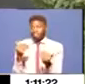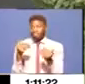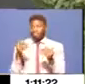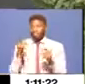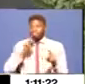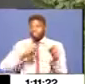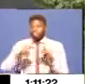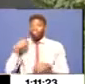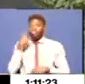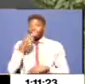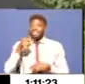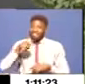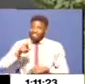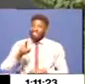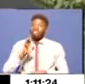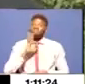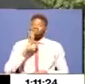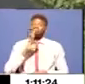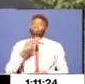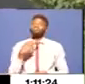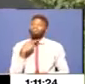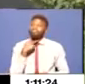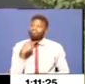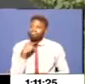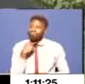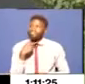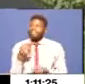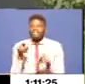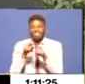stammer and to be